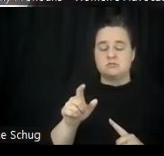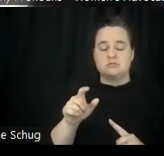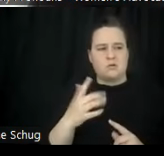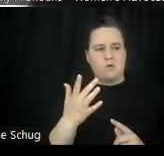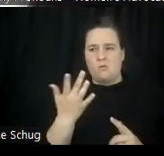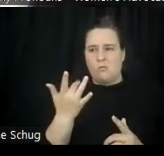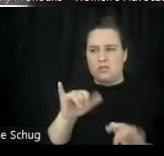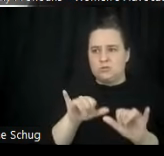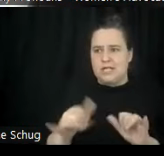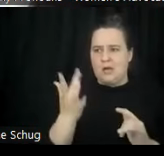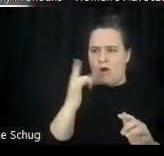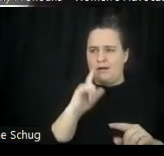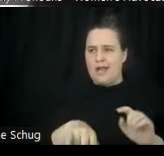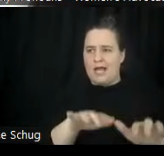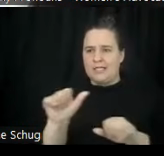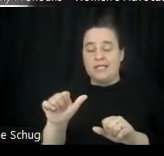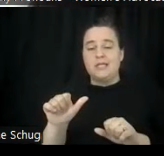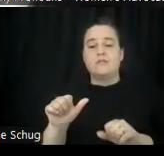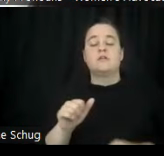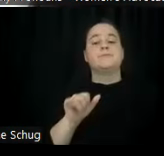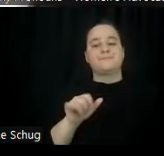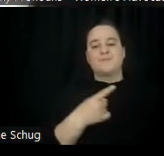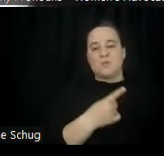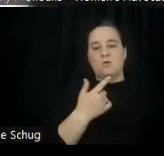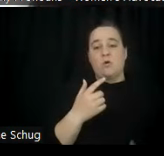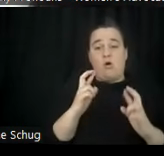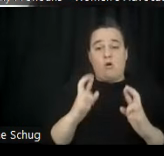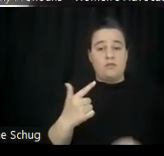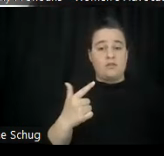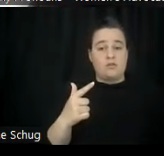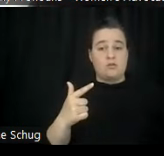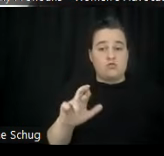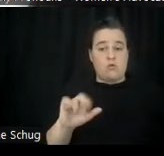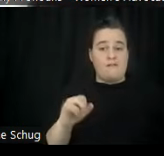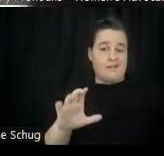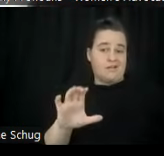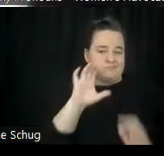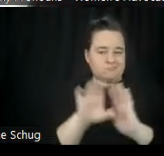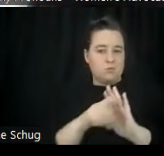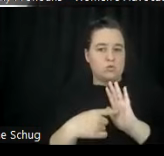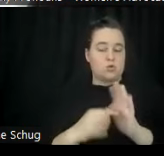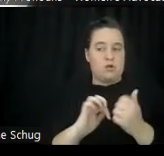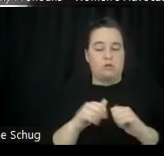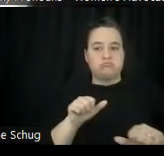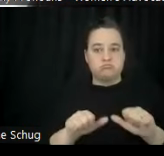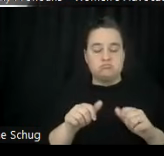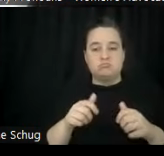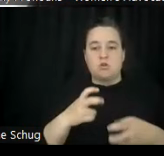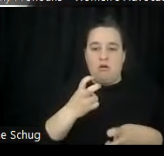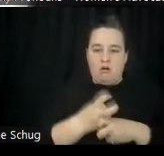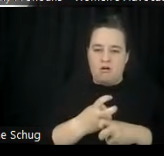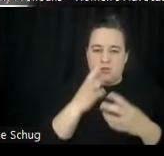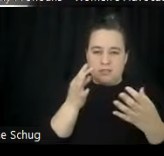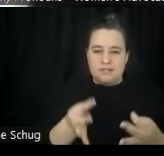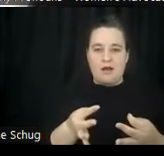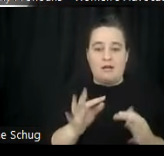with this graphic is to lay out how challenging experiencing domestic violence is and how LGBTQIA2S+ survivors